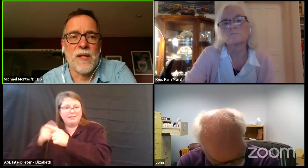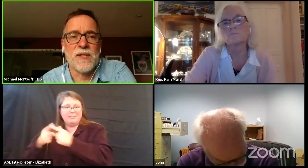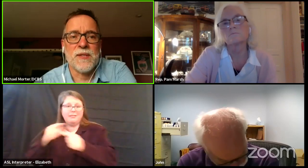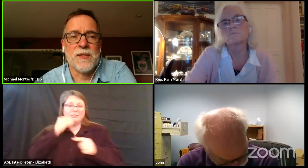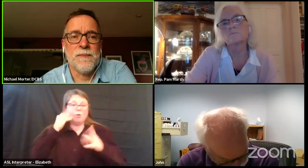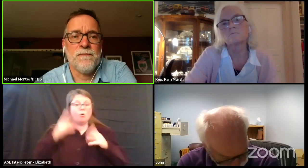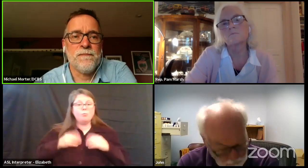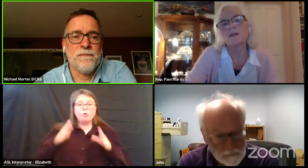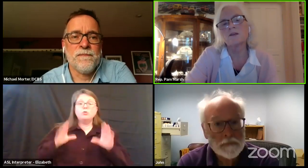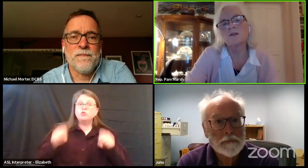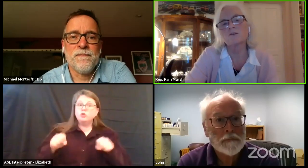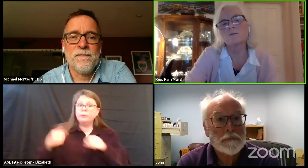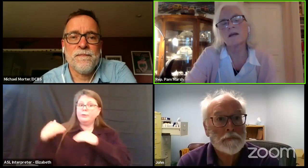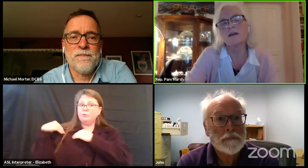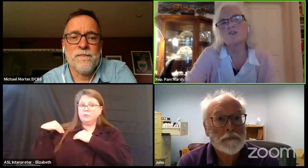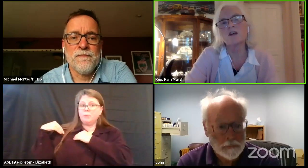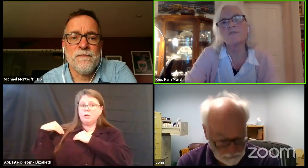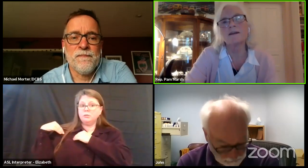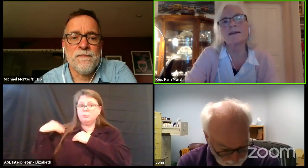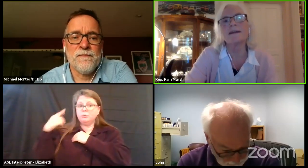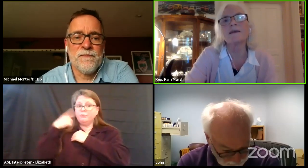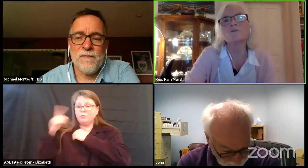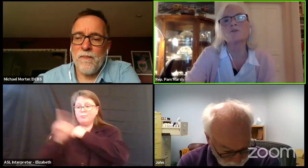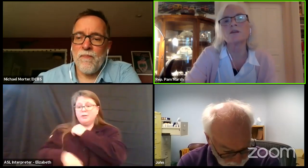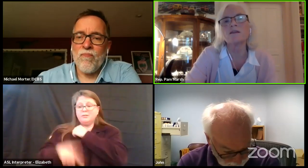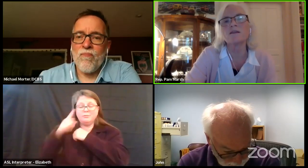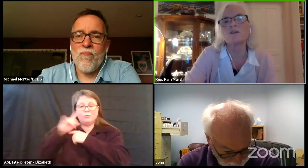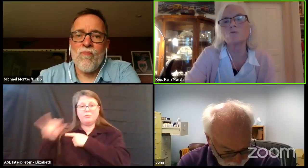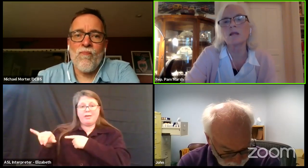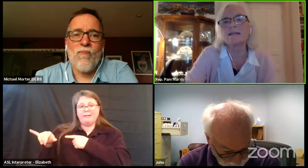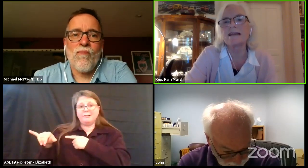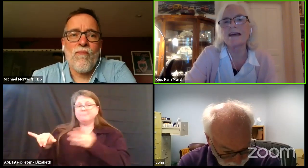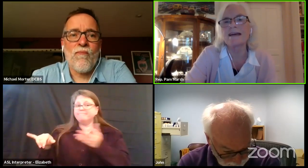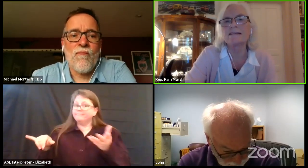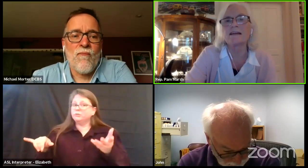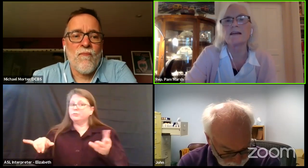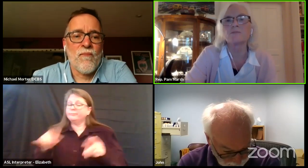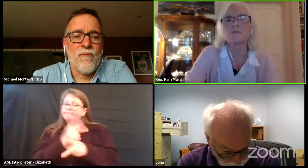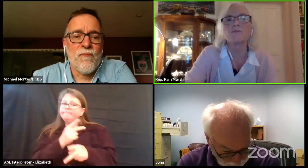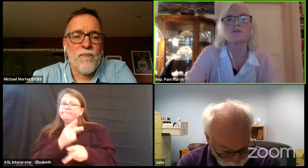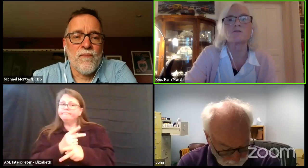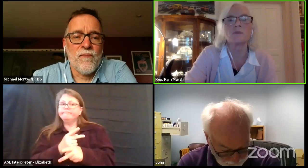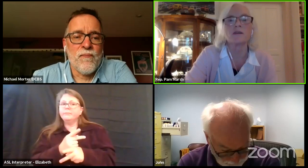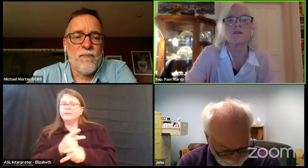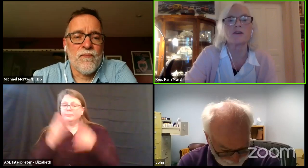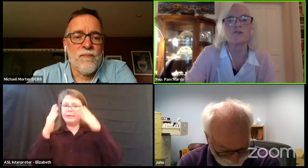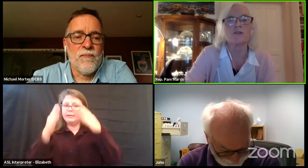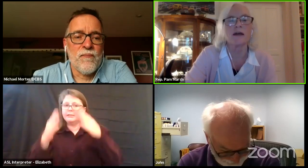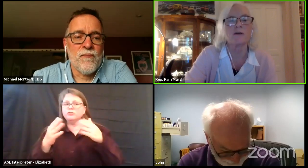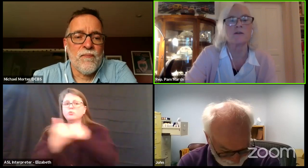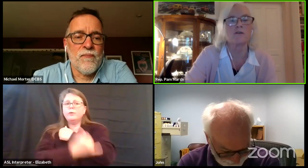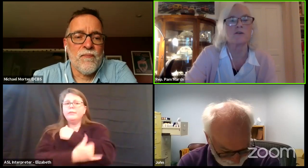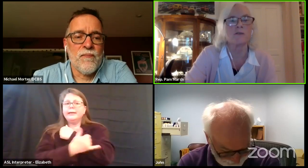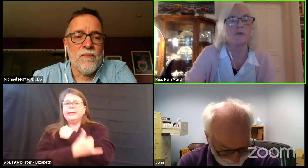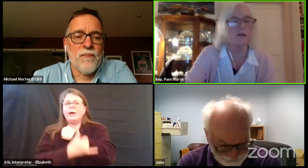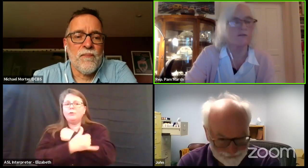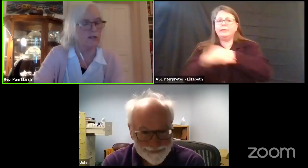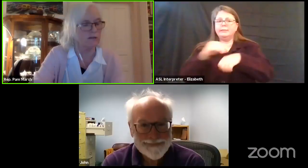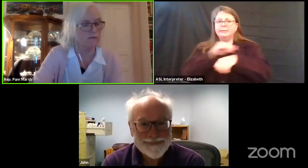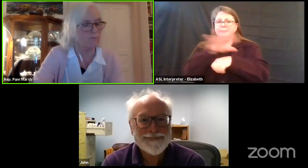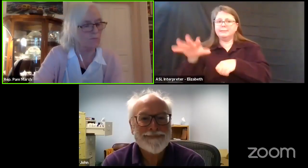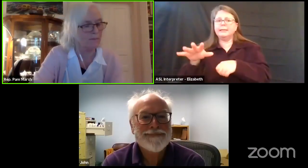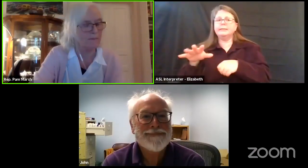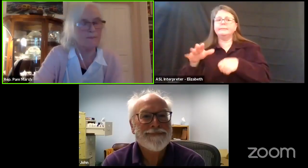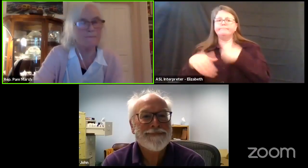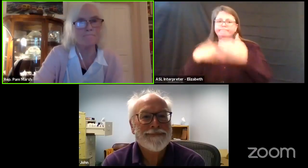on that process. Thank you. And John Van Lanningham, is there anything that you would like to add to that specific to manufactured housing, or have we covered